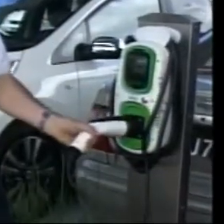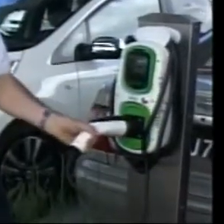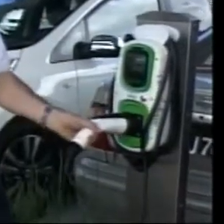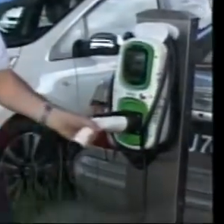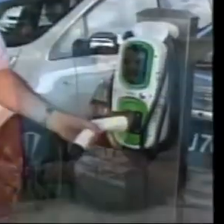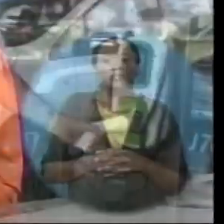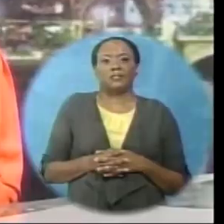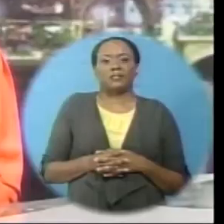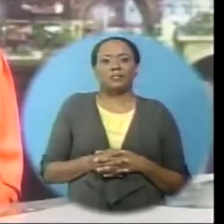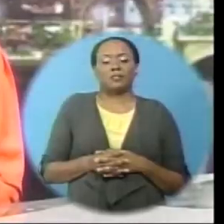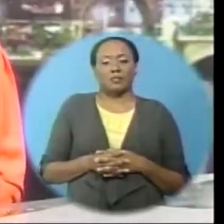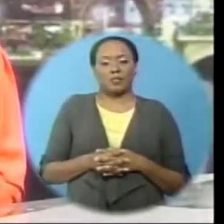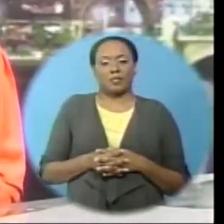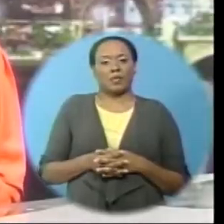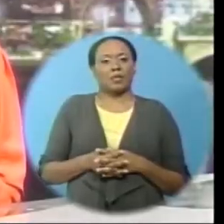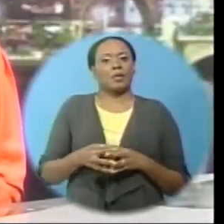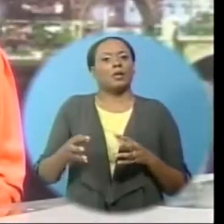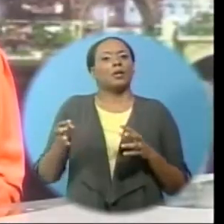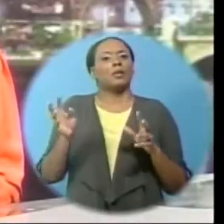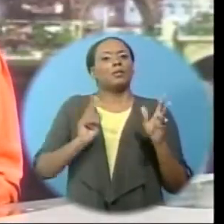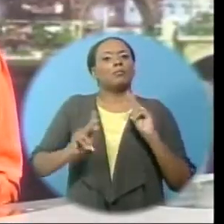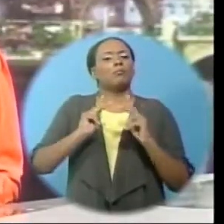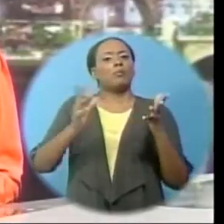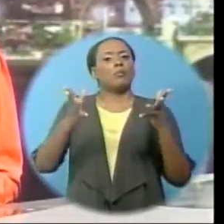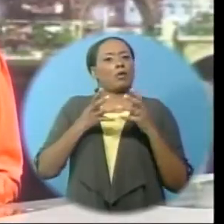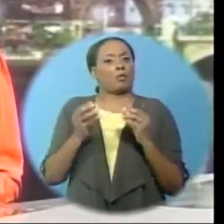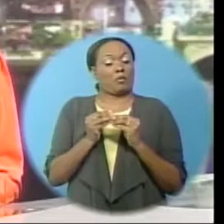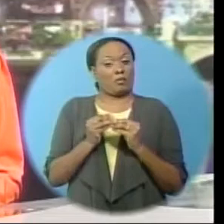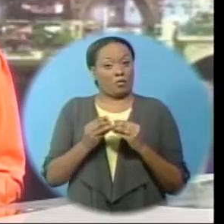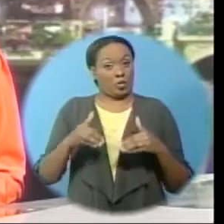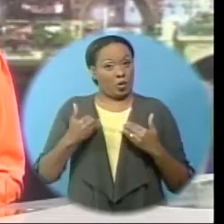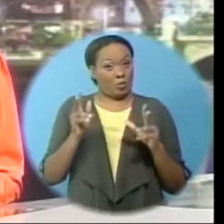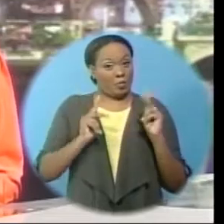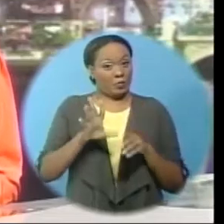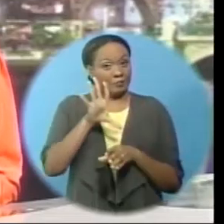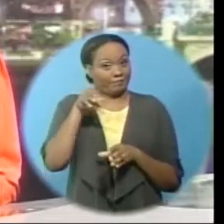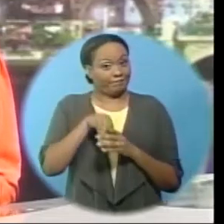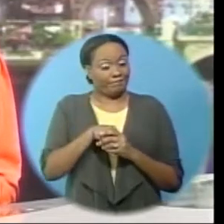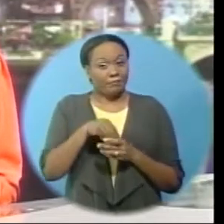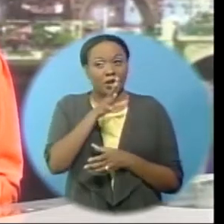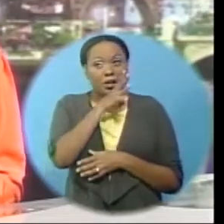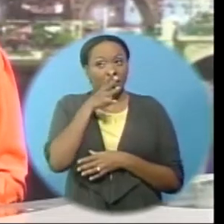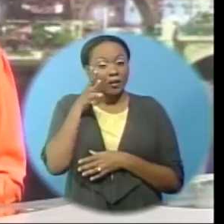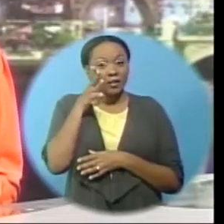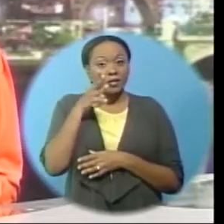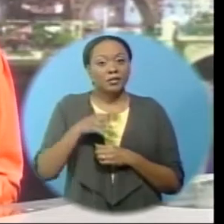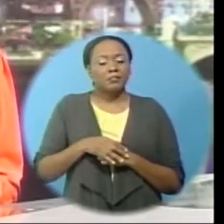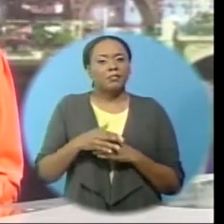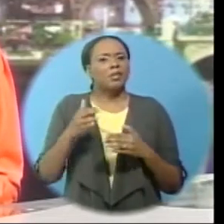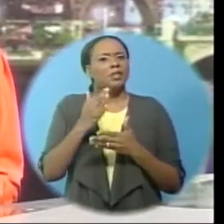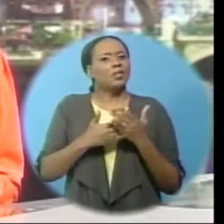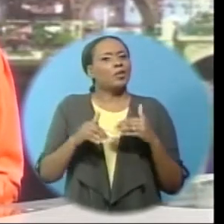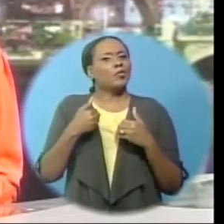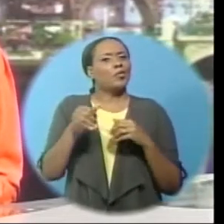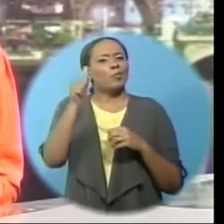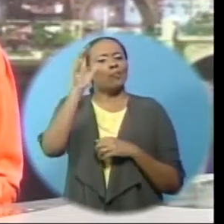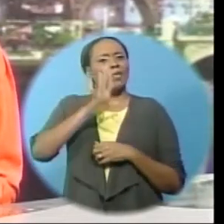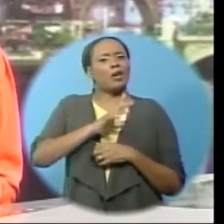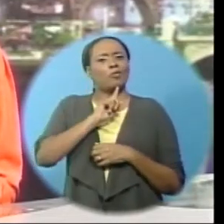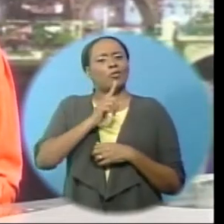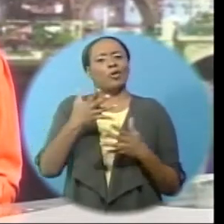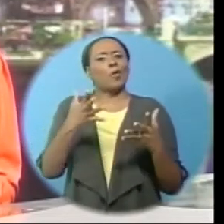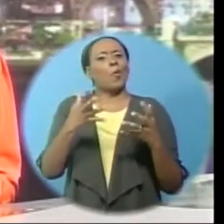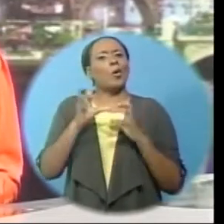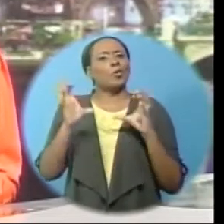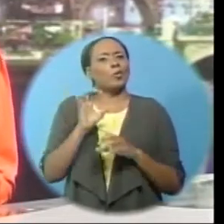Cbc News. There are calls for more youth to become involved in agriculture, and some young men are trying very hard